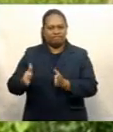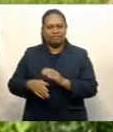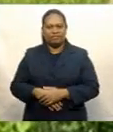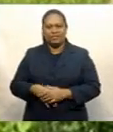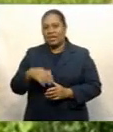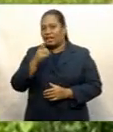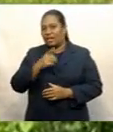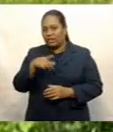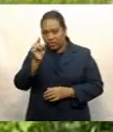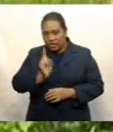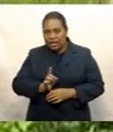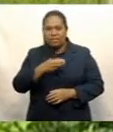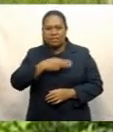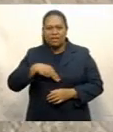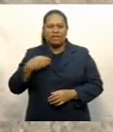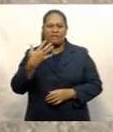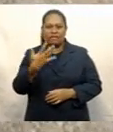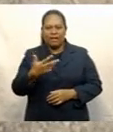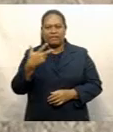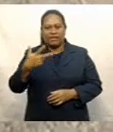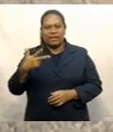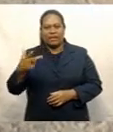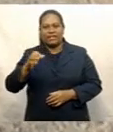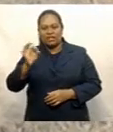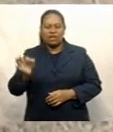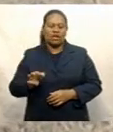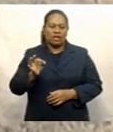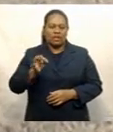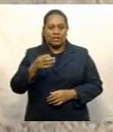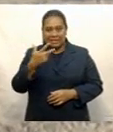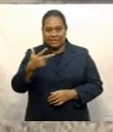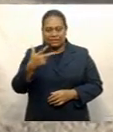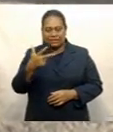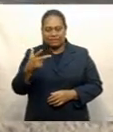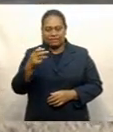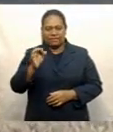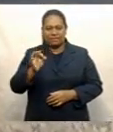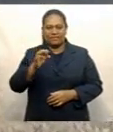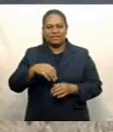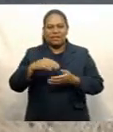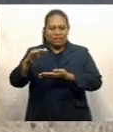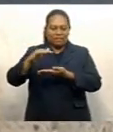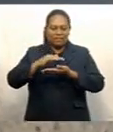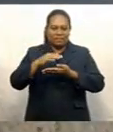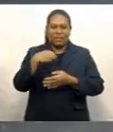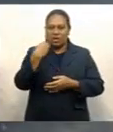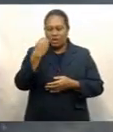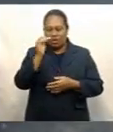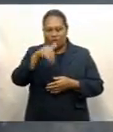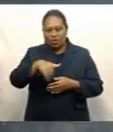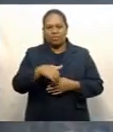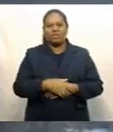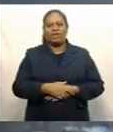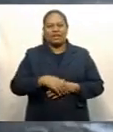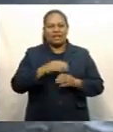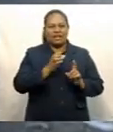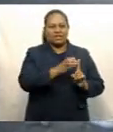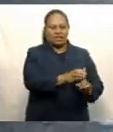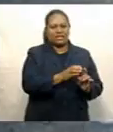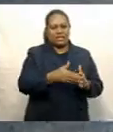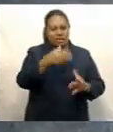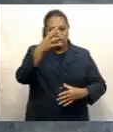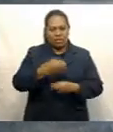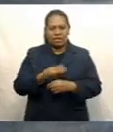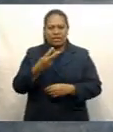distributed 5,880 packs to Fijians in targeted lockdown areas and home isolation. In total, the government has